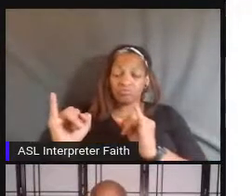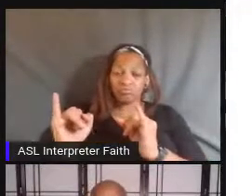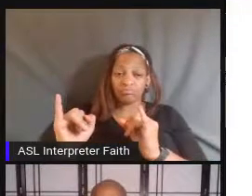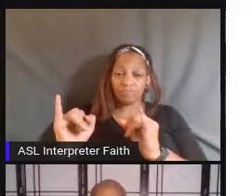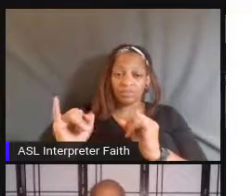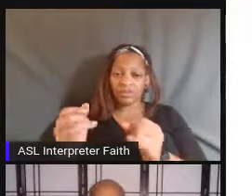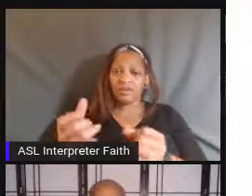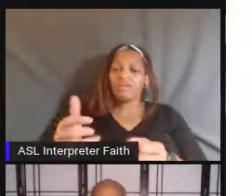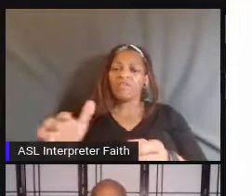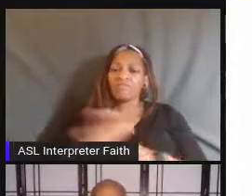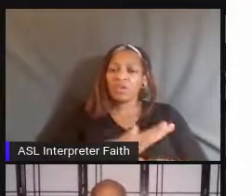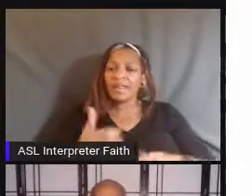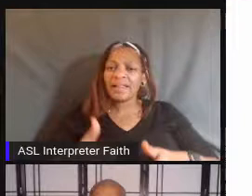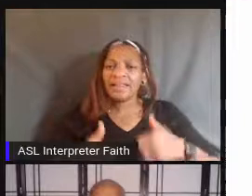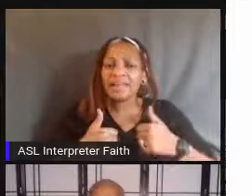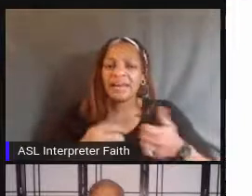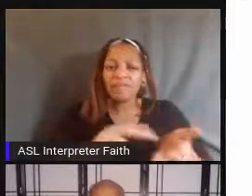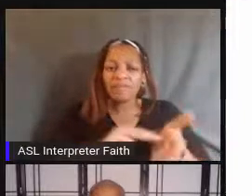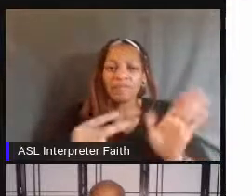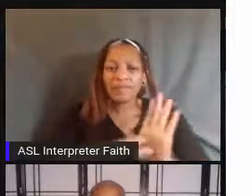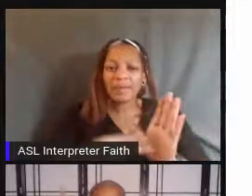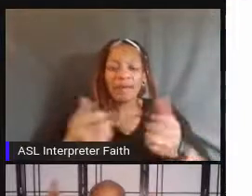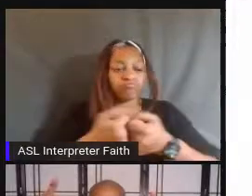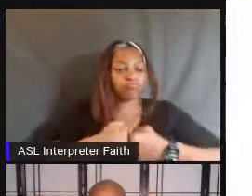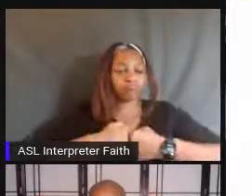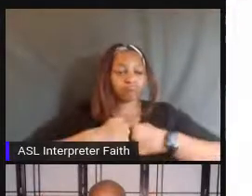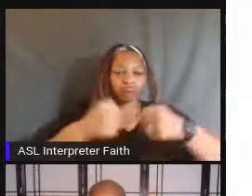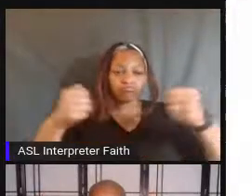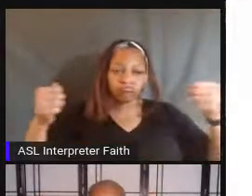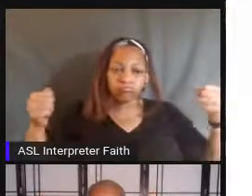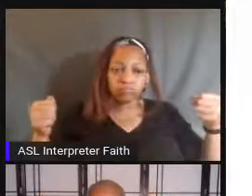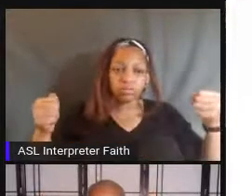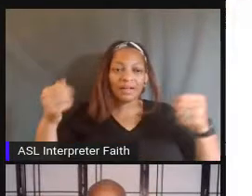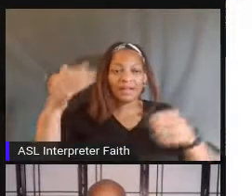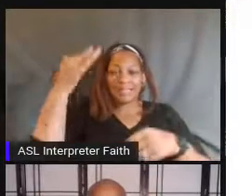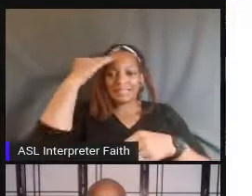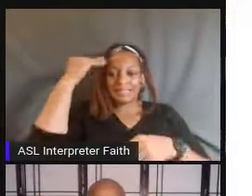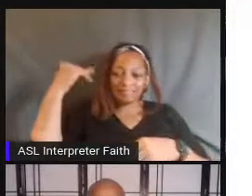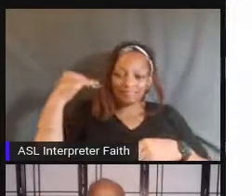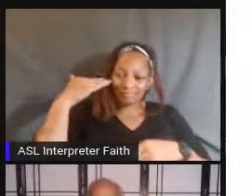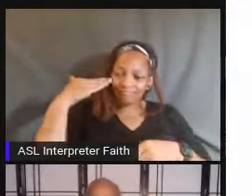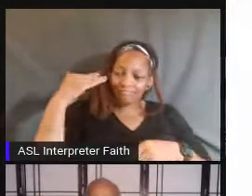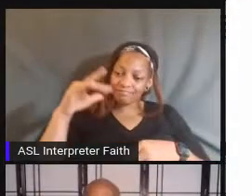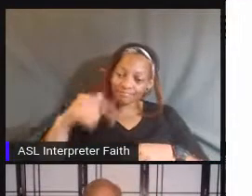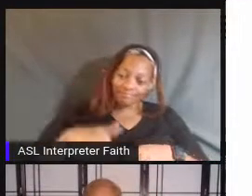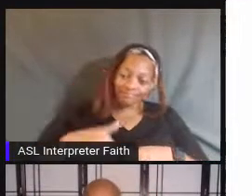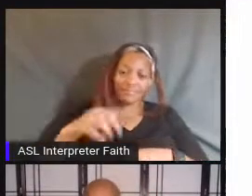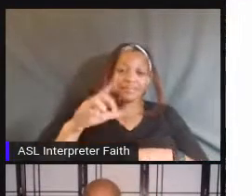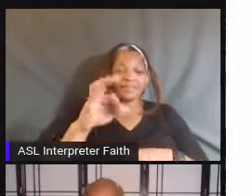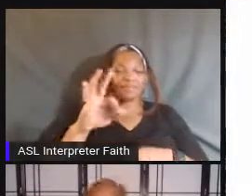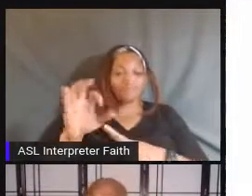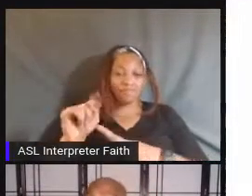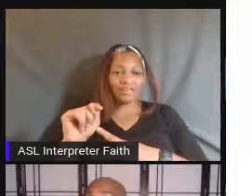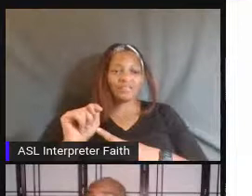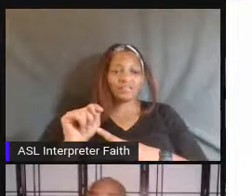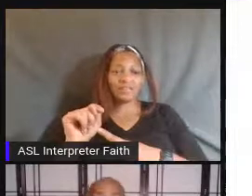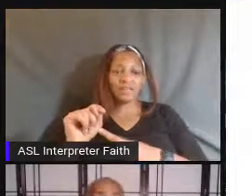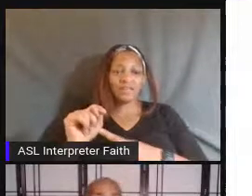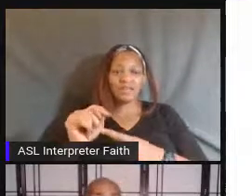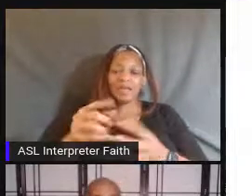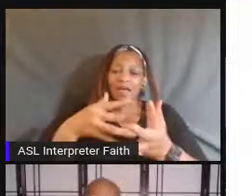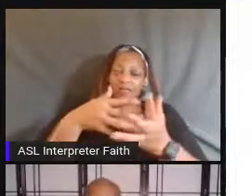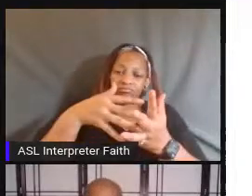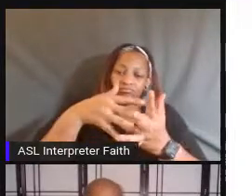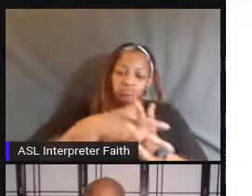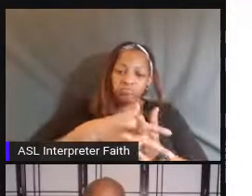Fully alive means I am open, I am present, open at the top and open at the bottom. I am present, I am grounded, I